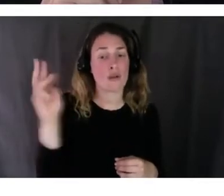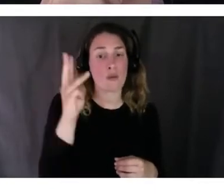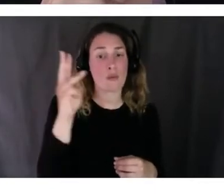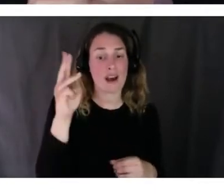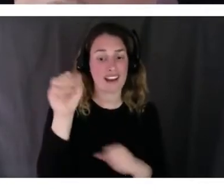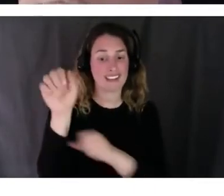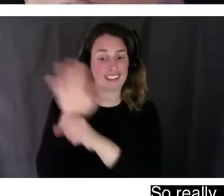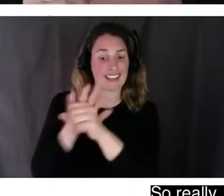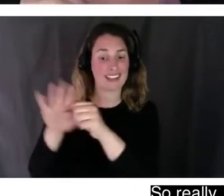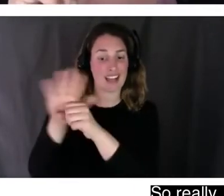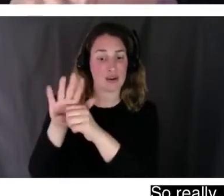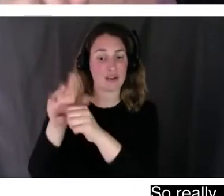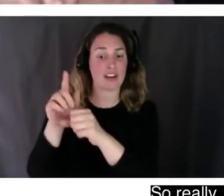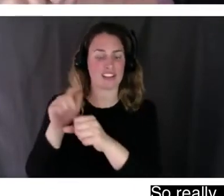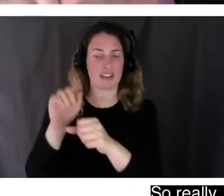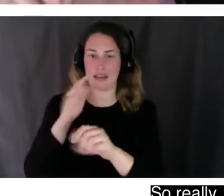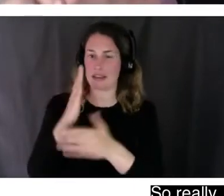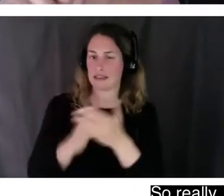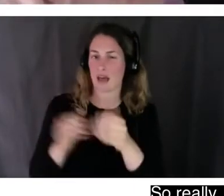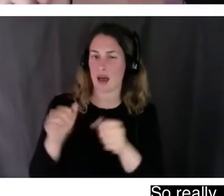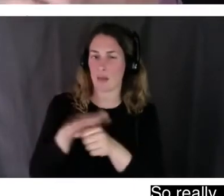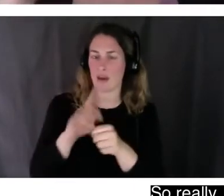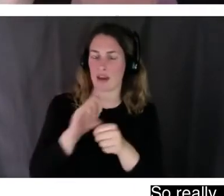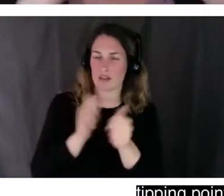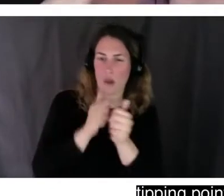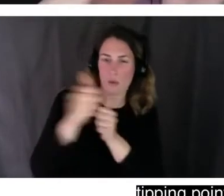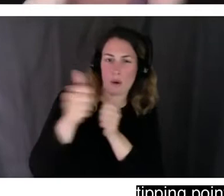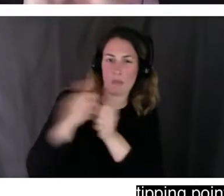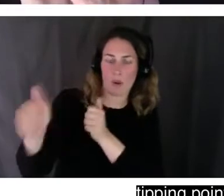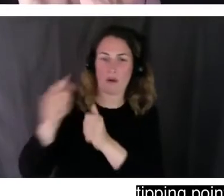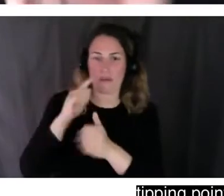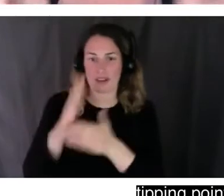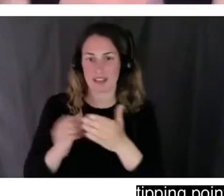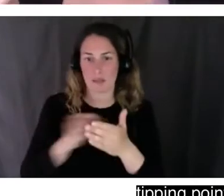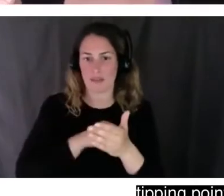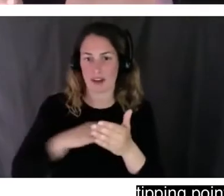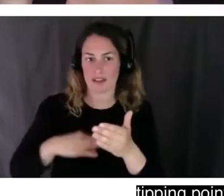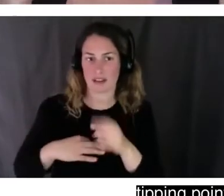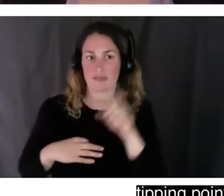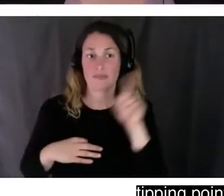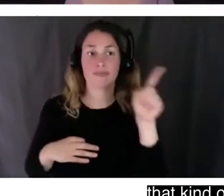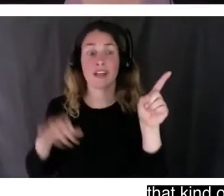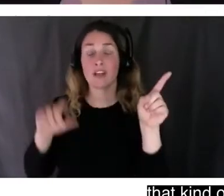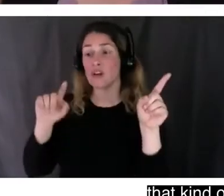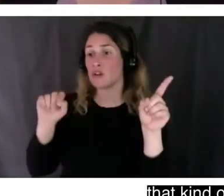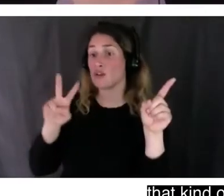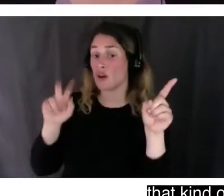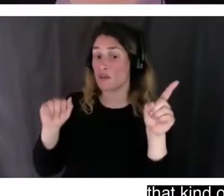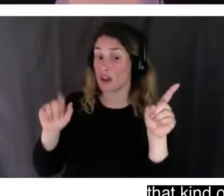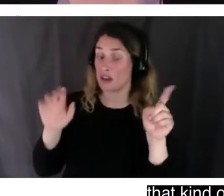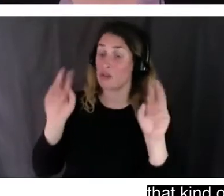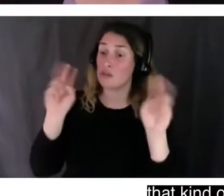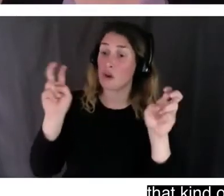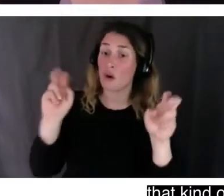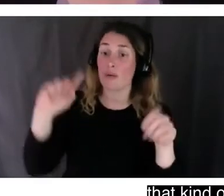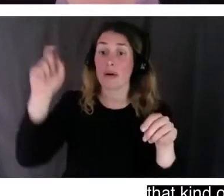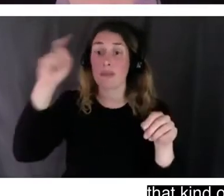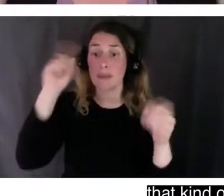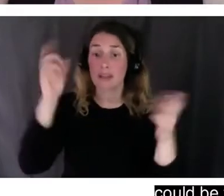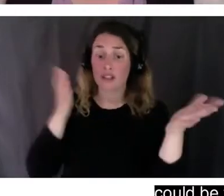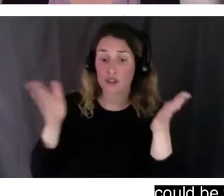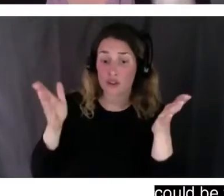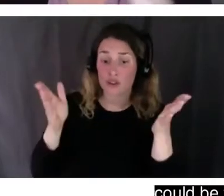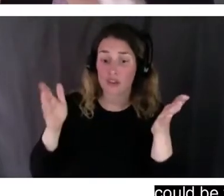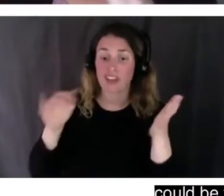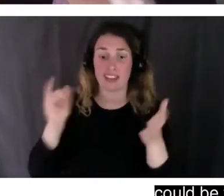our staff. So really, public service is, in a sense, a tipping point in Canada. And, with that kind of number, you